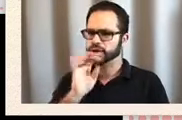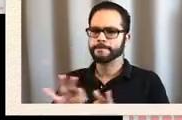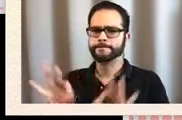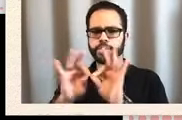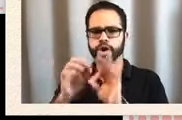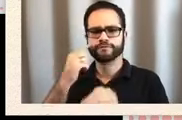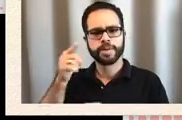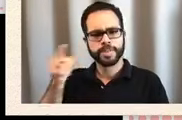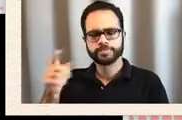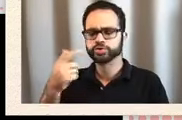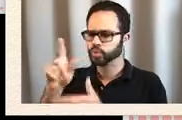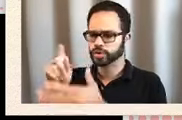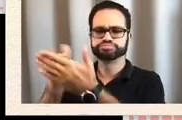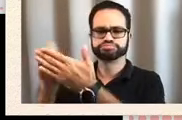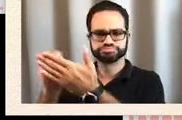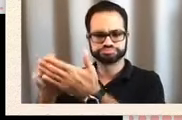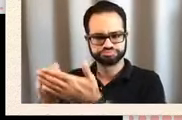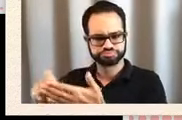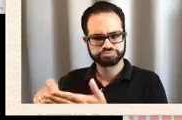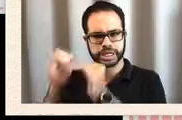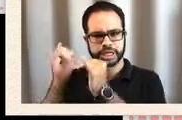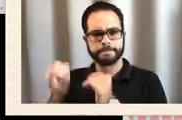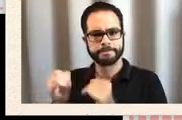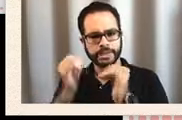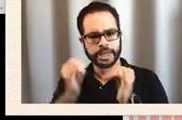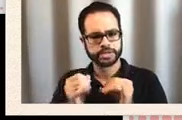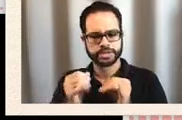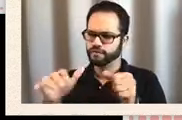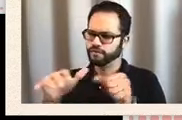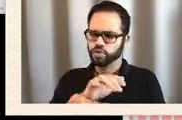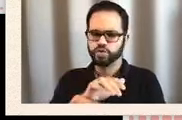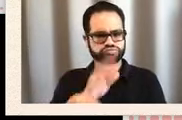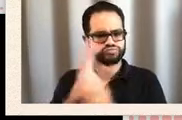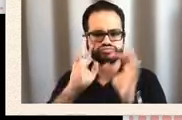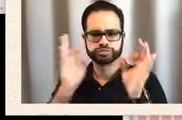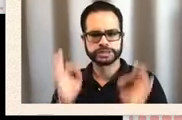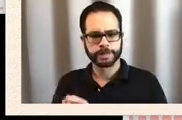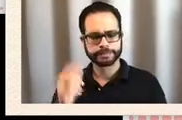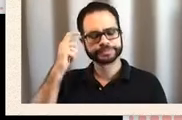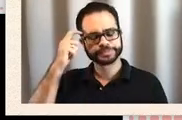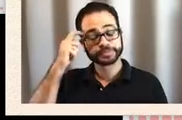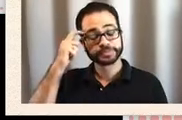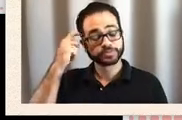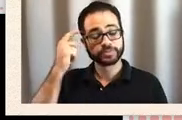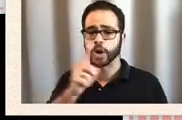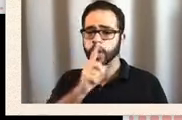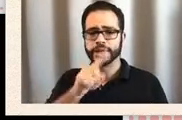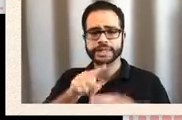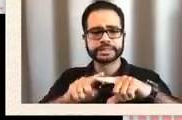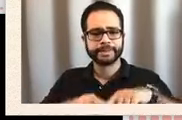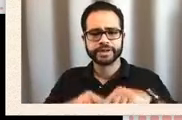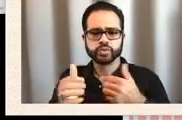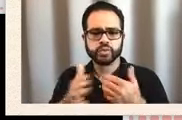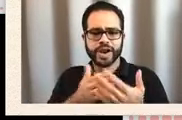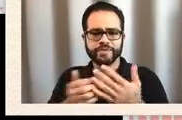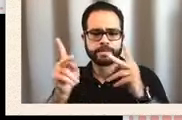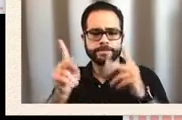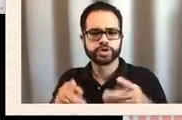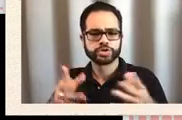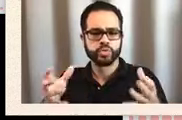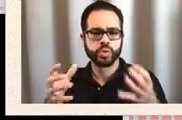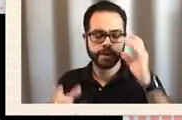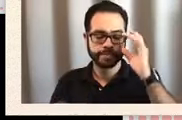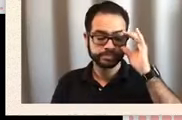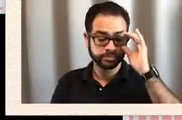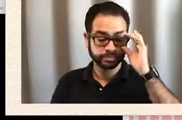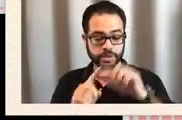things that they made decisions completely on their own. So it will really depend on what the person wants. But this is kind of a basic example